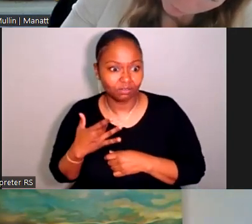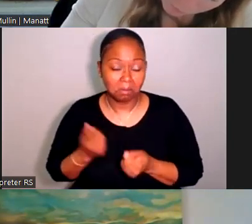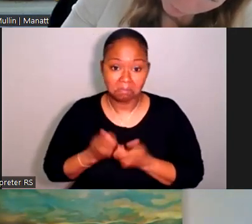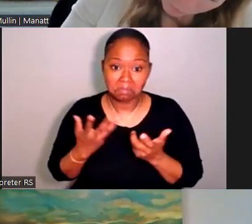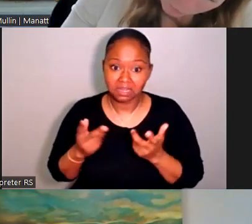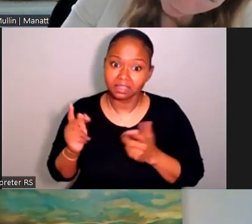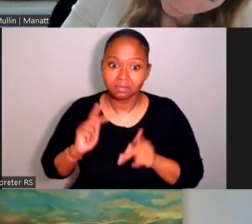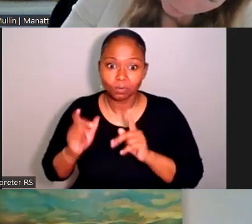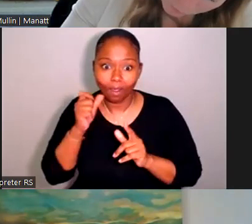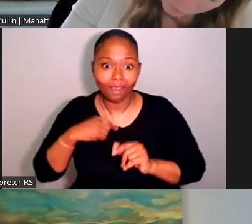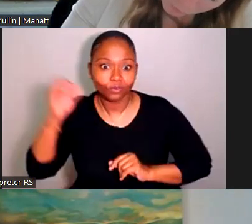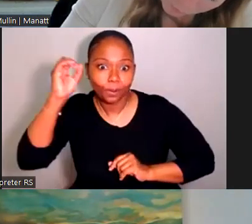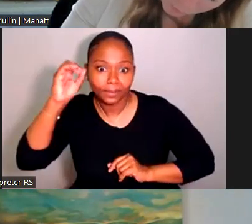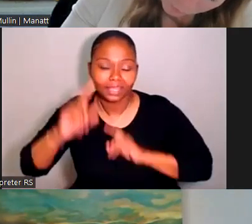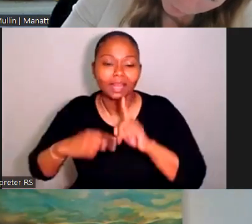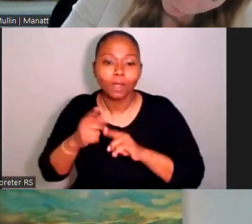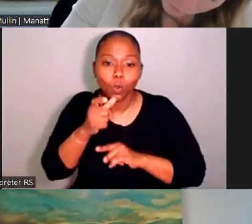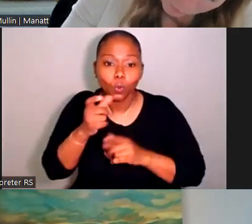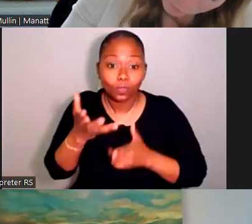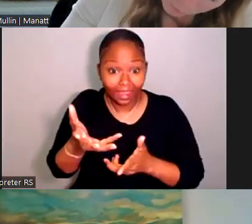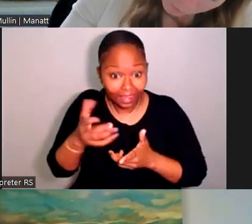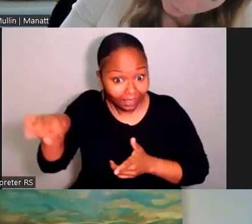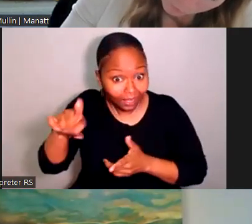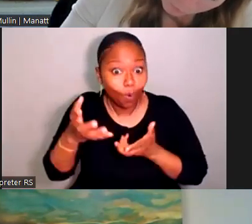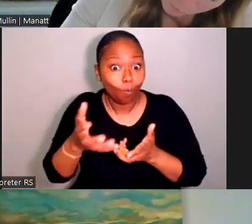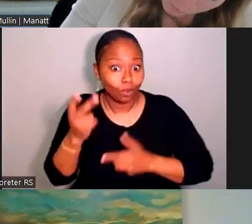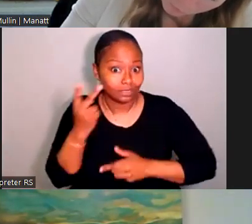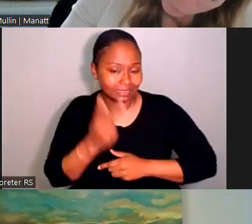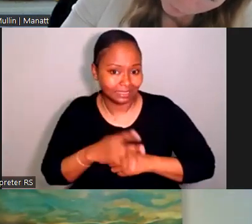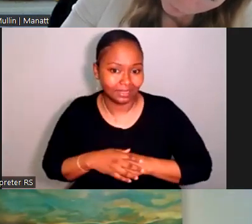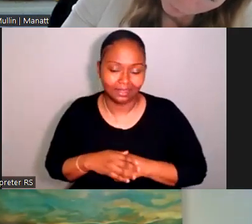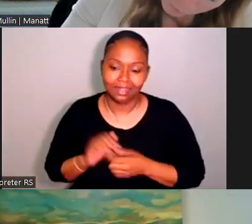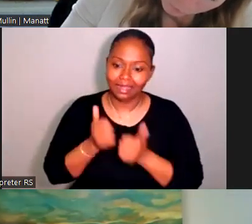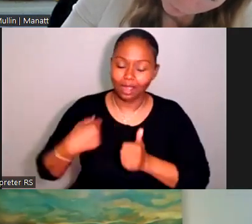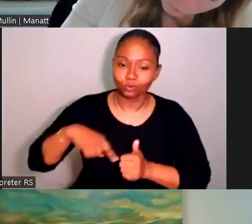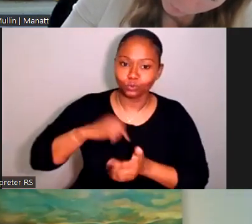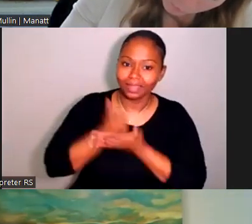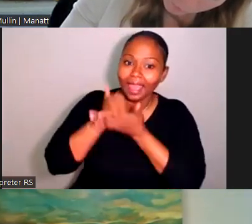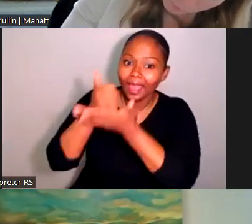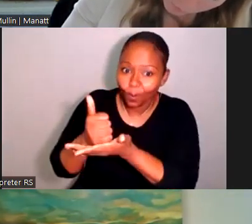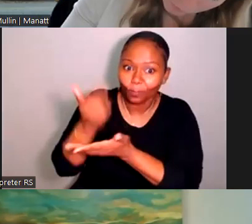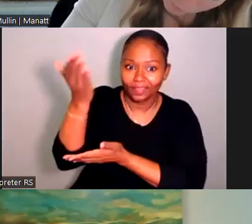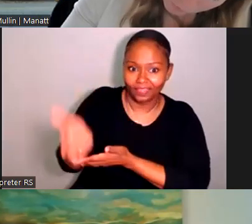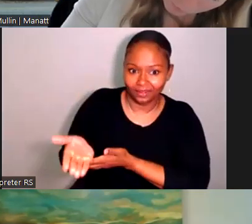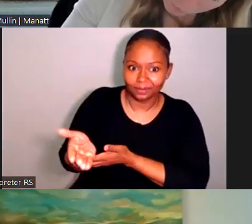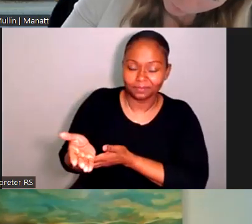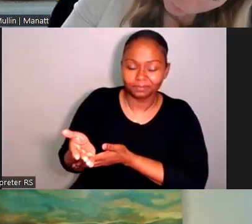who do they want to see. And the question really would be, how do we help them articulate who they want to